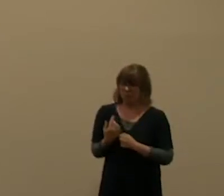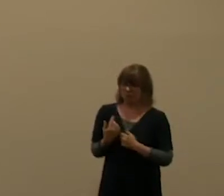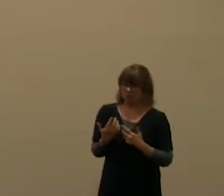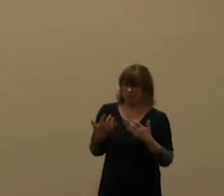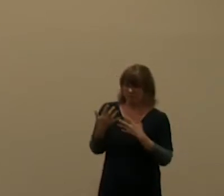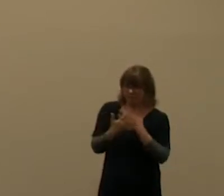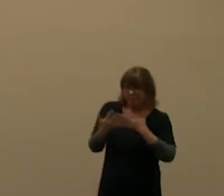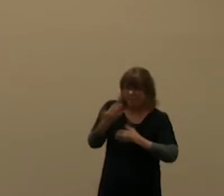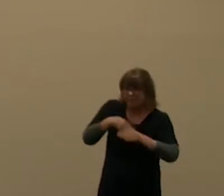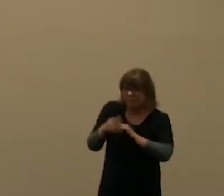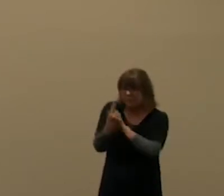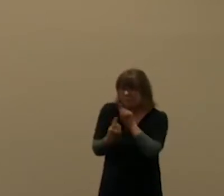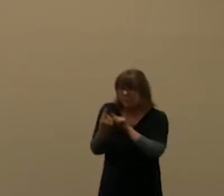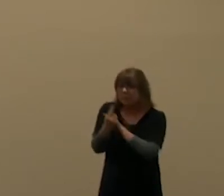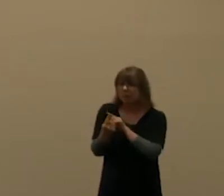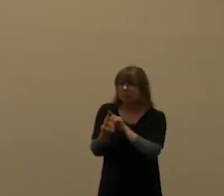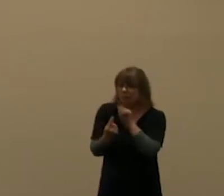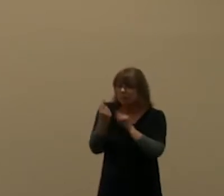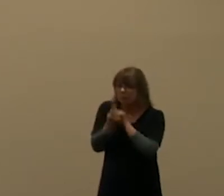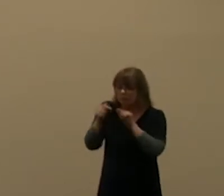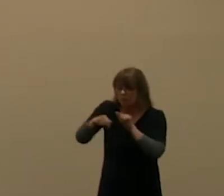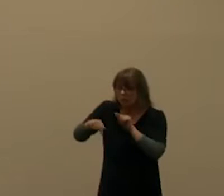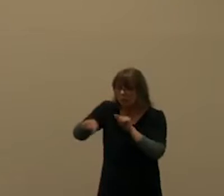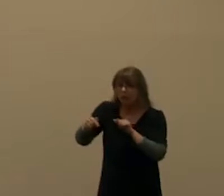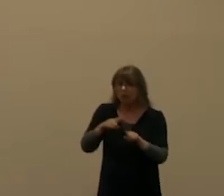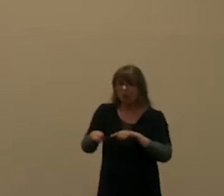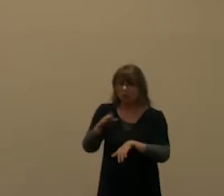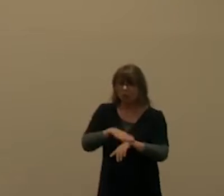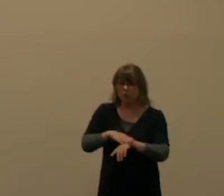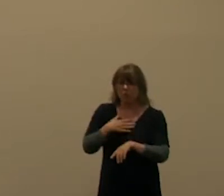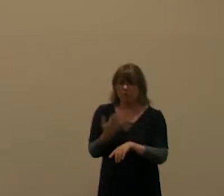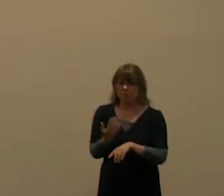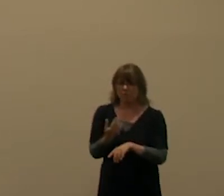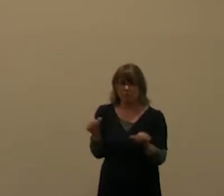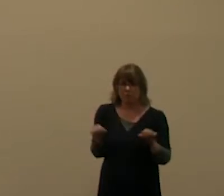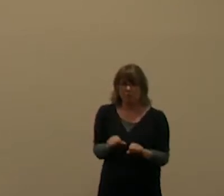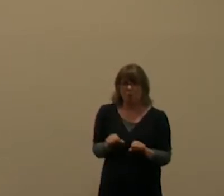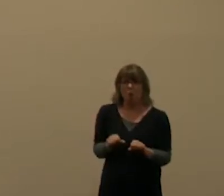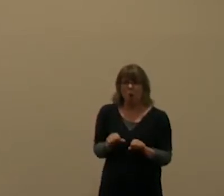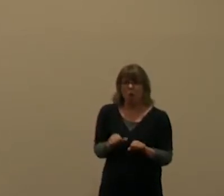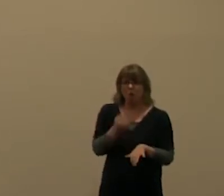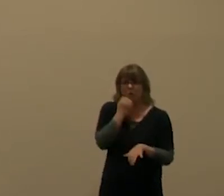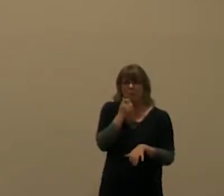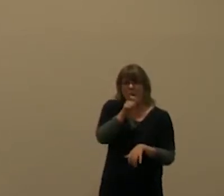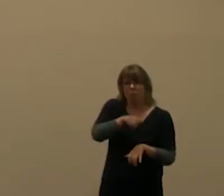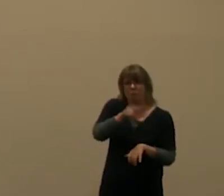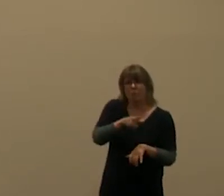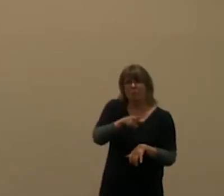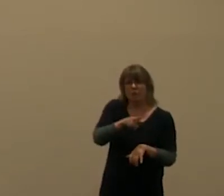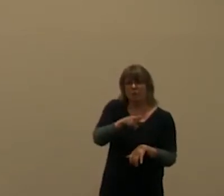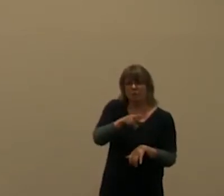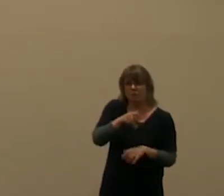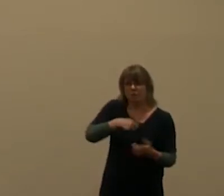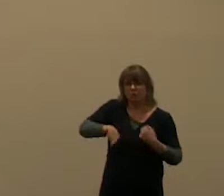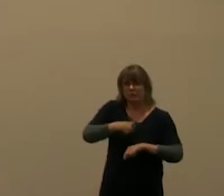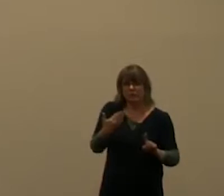meetings, it's actually, most of the time will just be like a fraction of the people that we need to